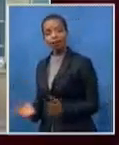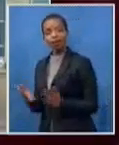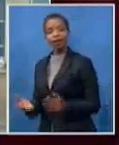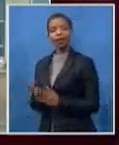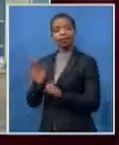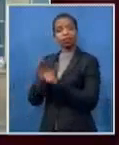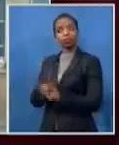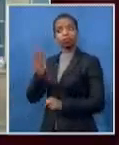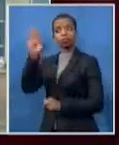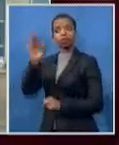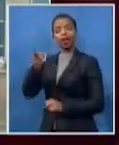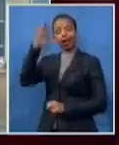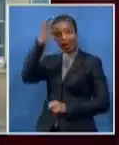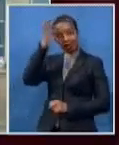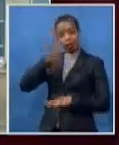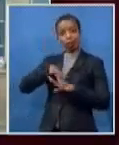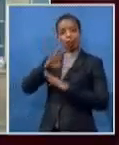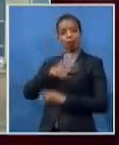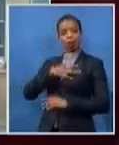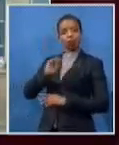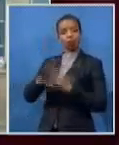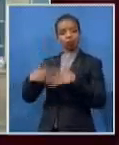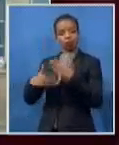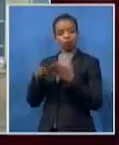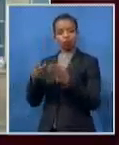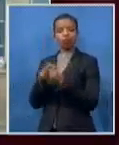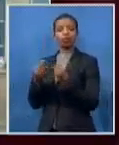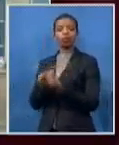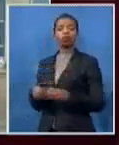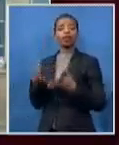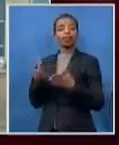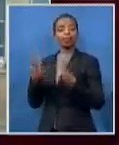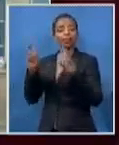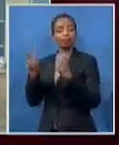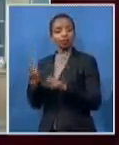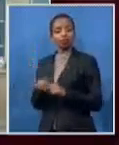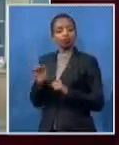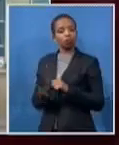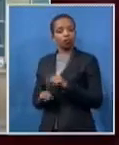this and take steps that will yield results?